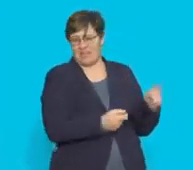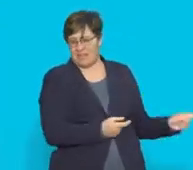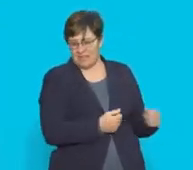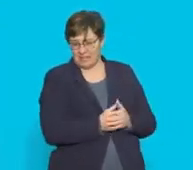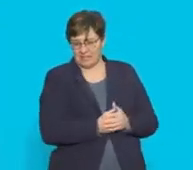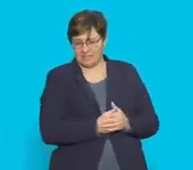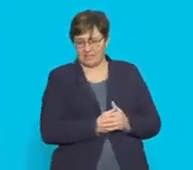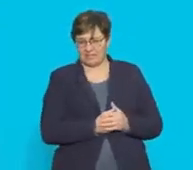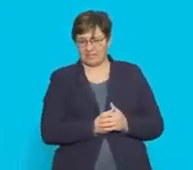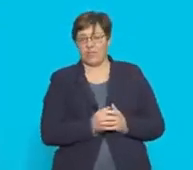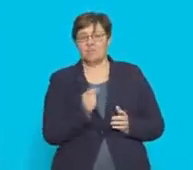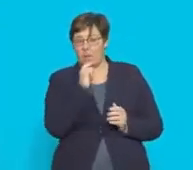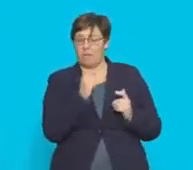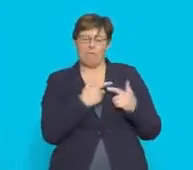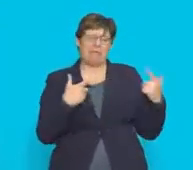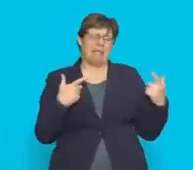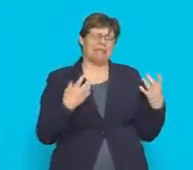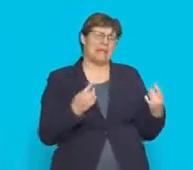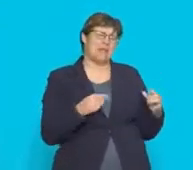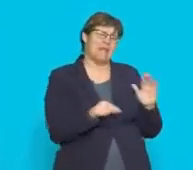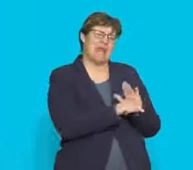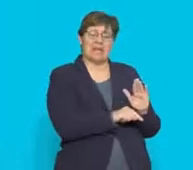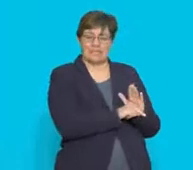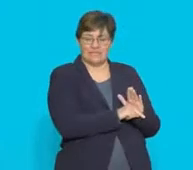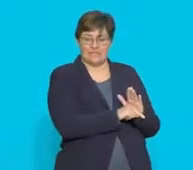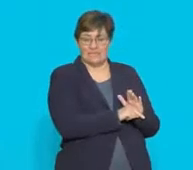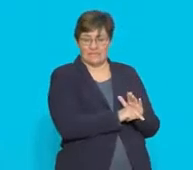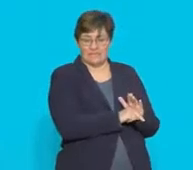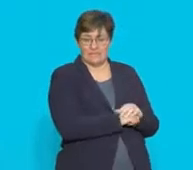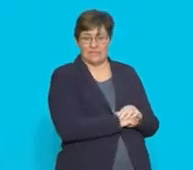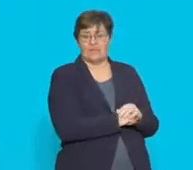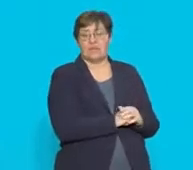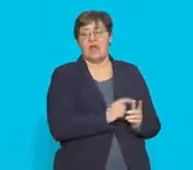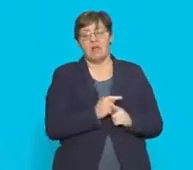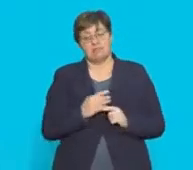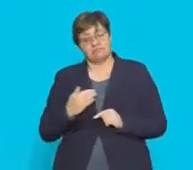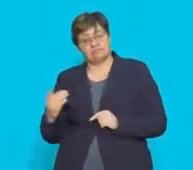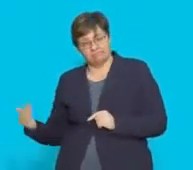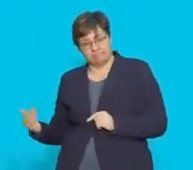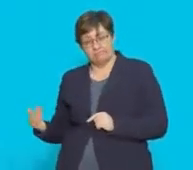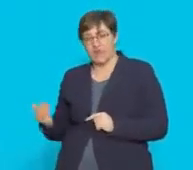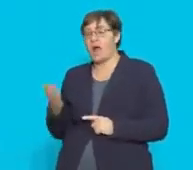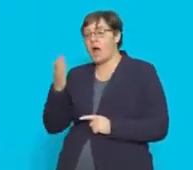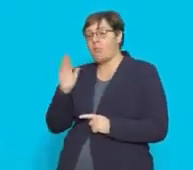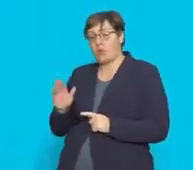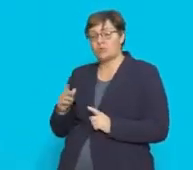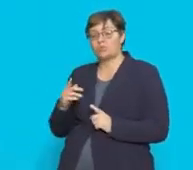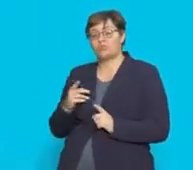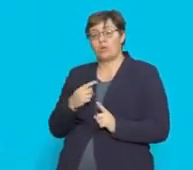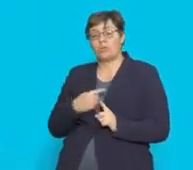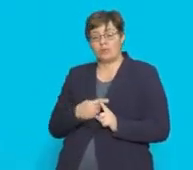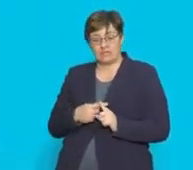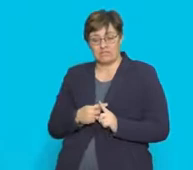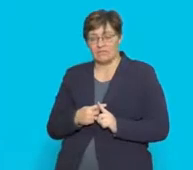the negative infinity. So the biggest number you can ever find that is negative. And then even with this one, it is approaching a